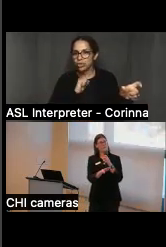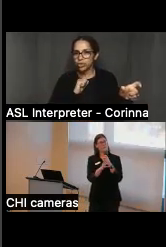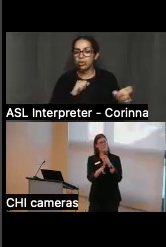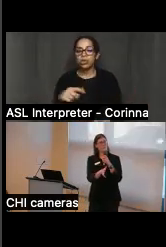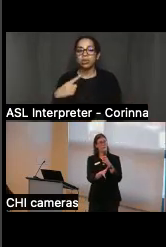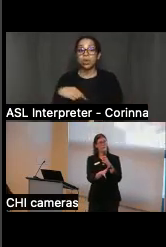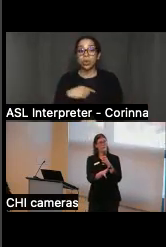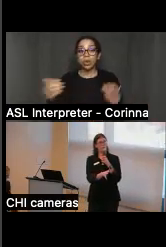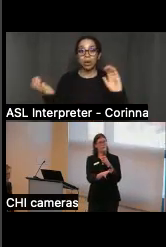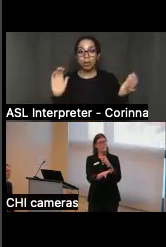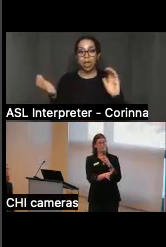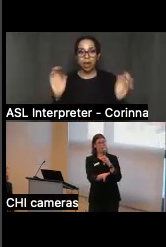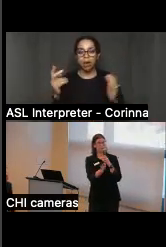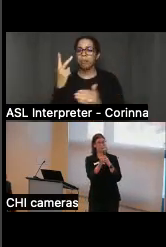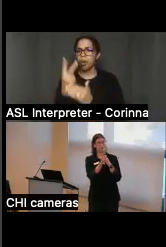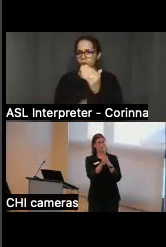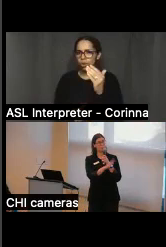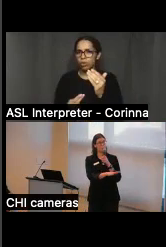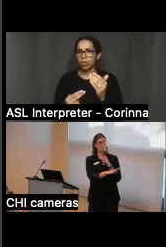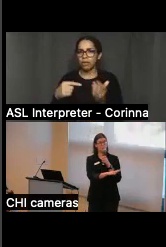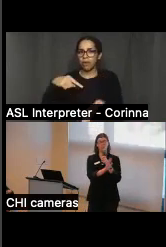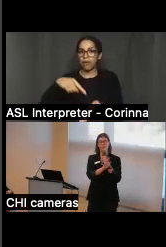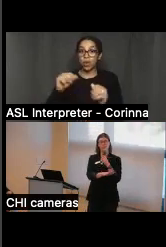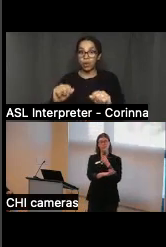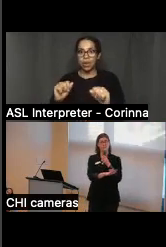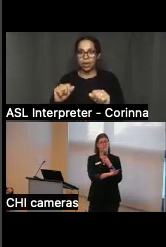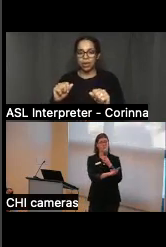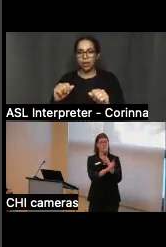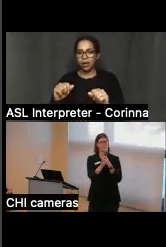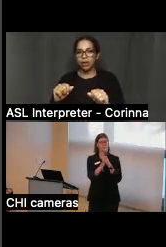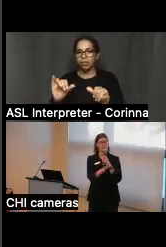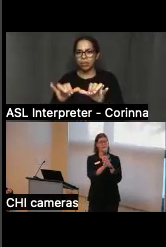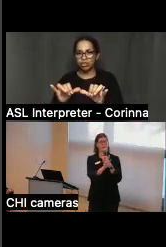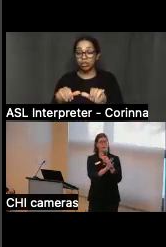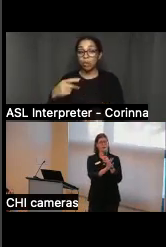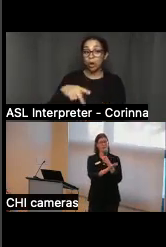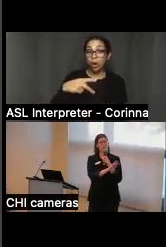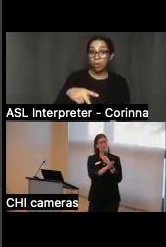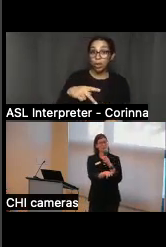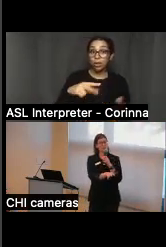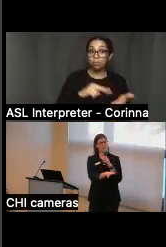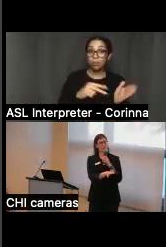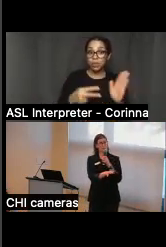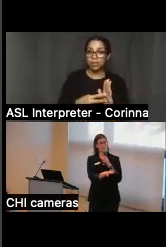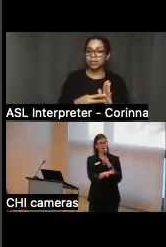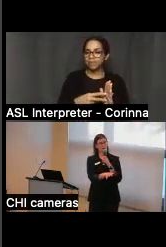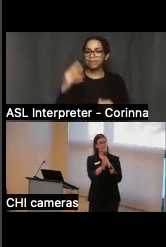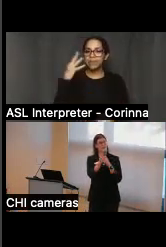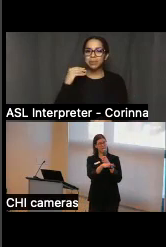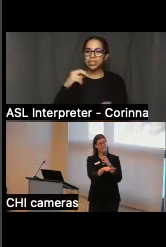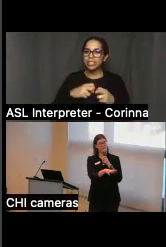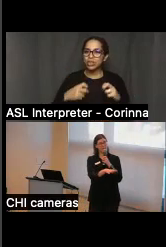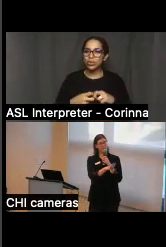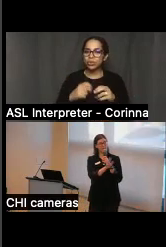the affordability metrics on this graph. So in purple, those are those who reported that they had issues with stable